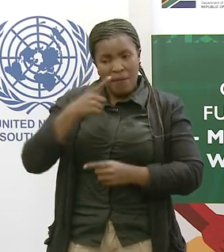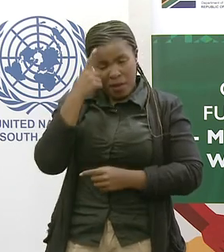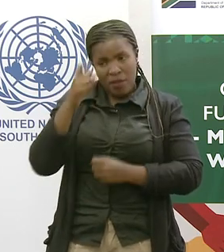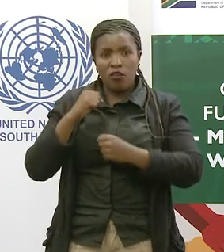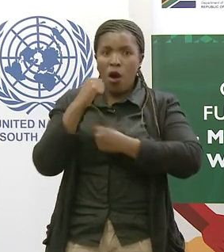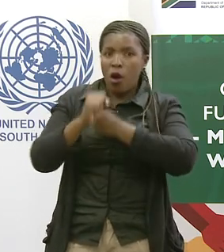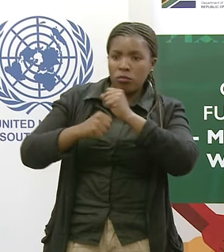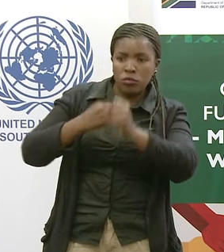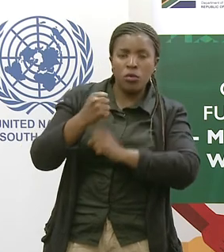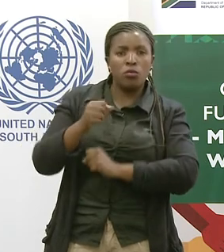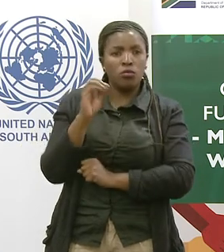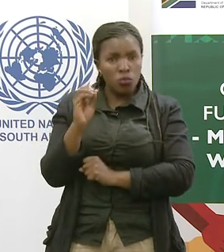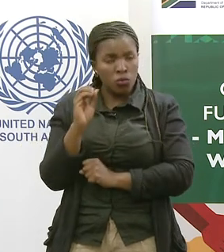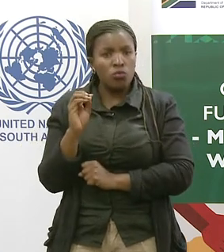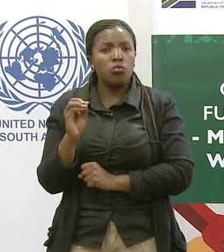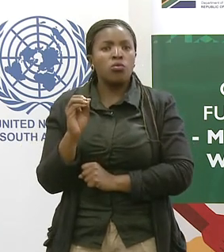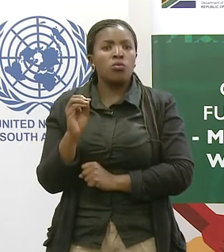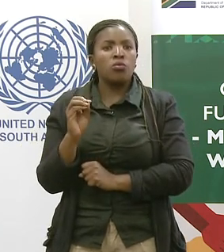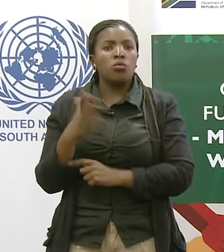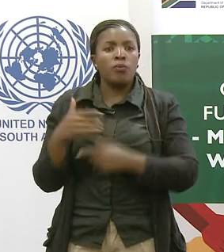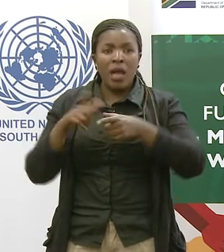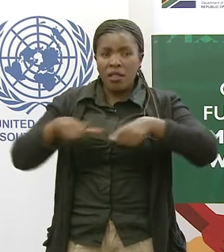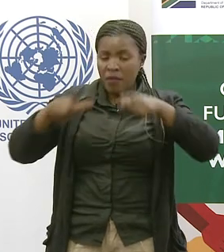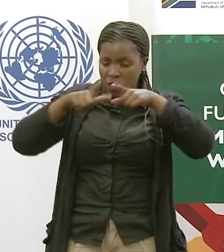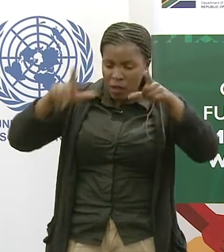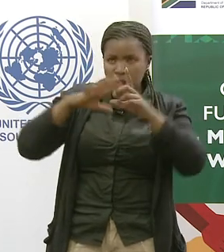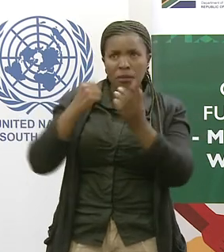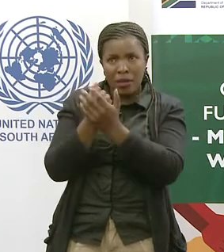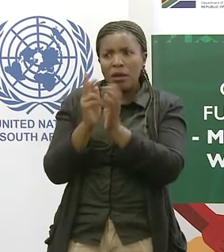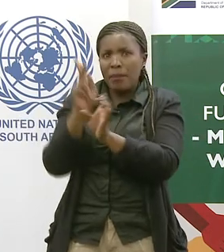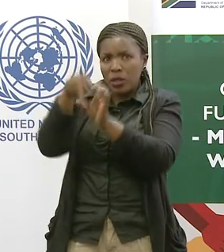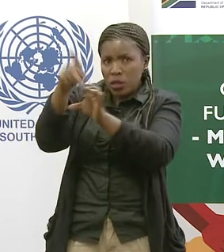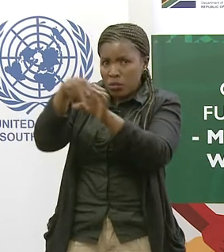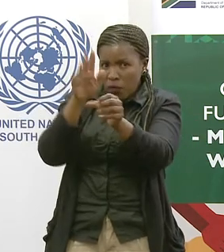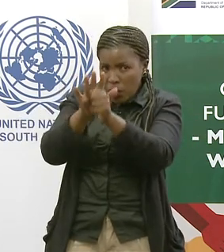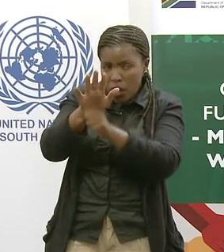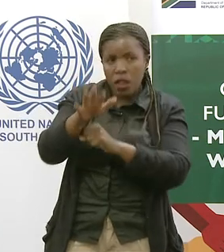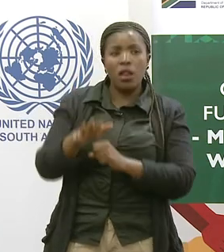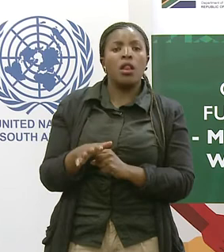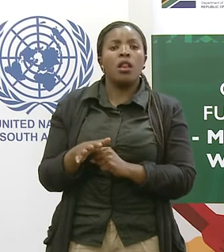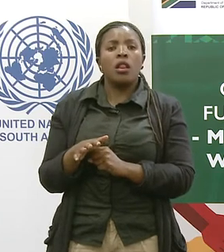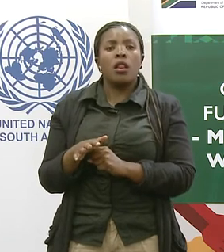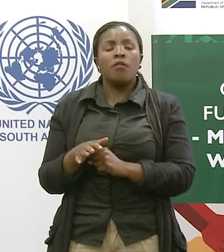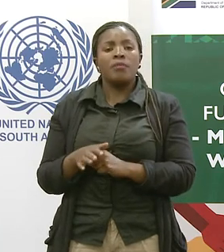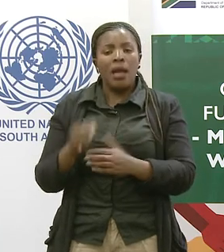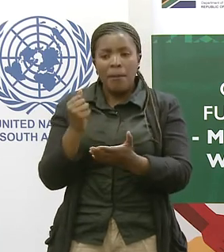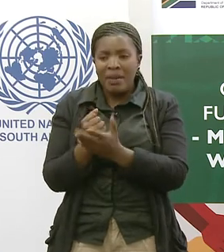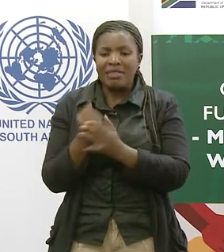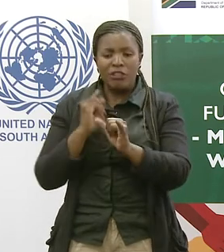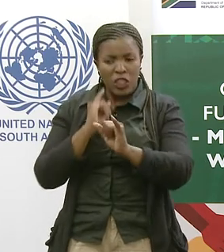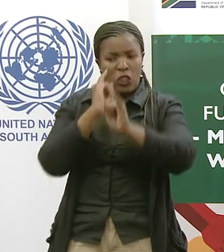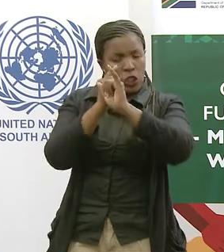us go ahead and participate in it at all the levels that we have spoken about. Let us develop